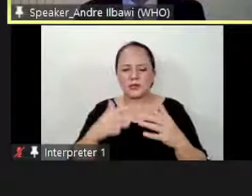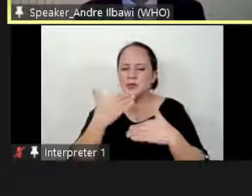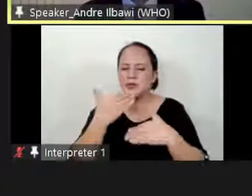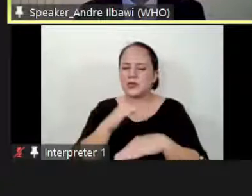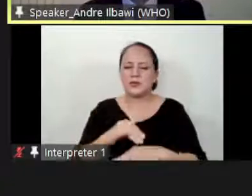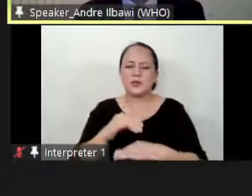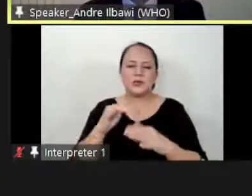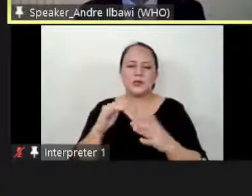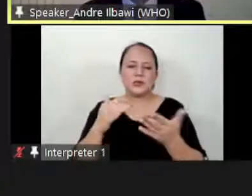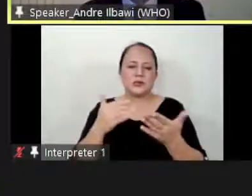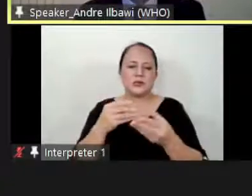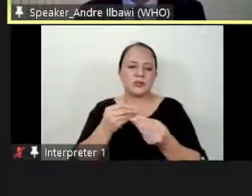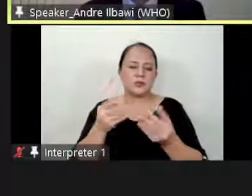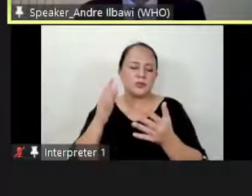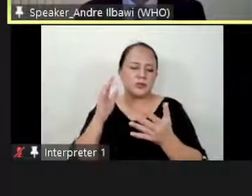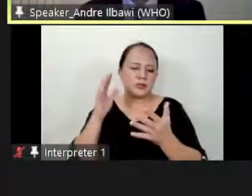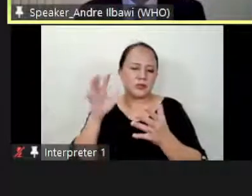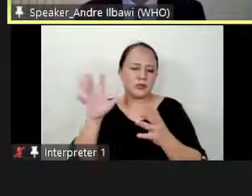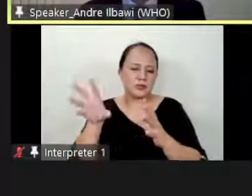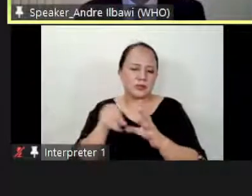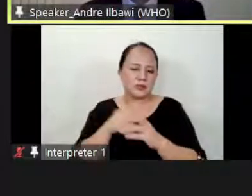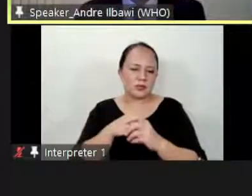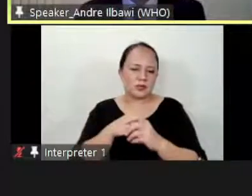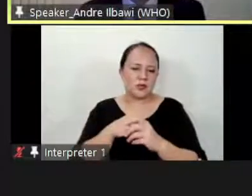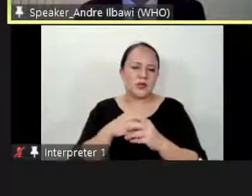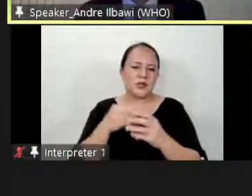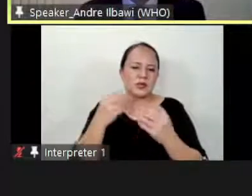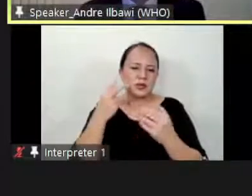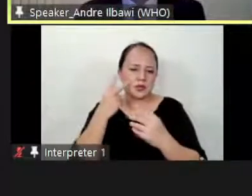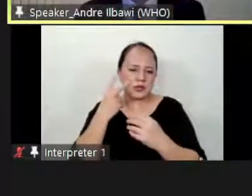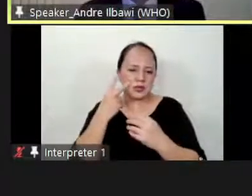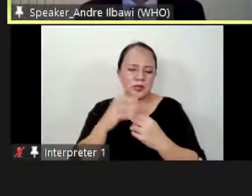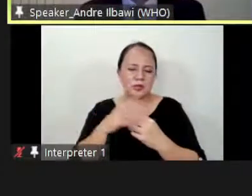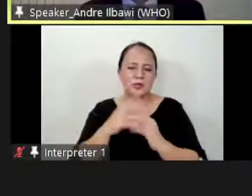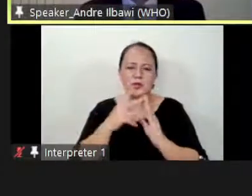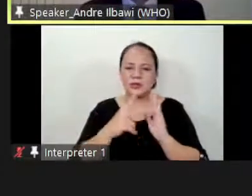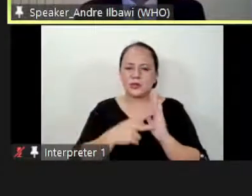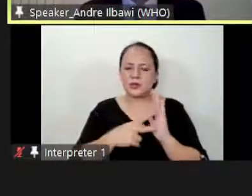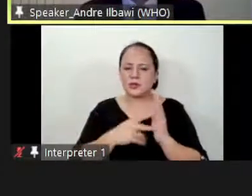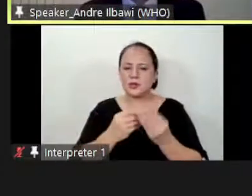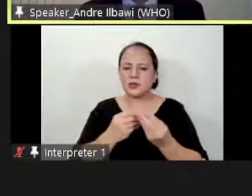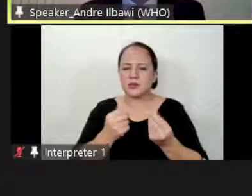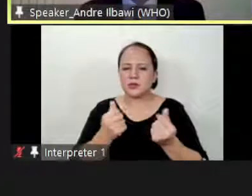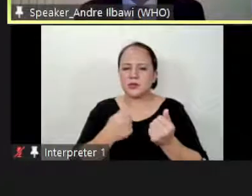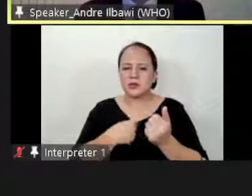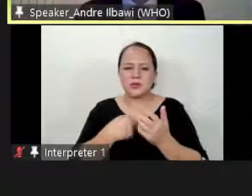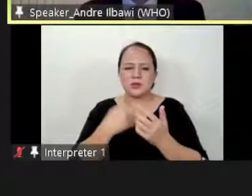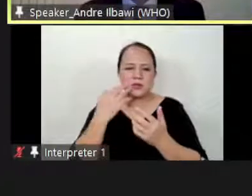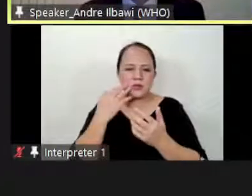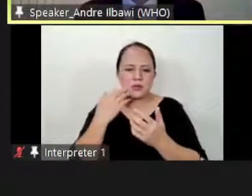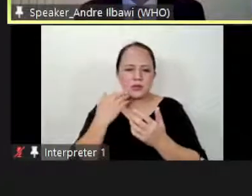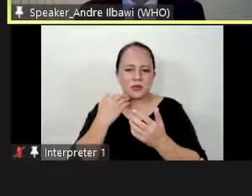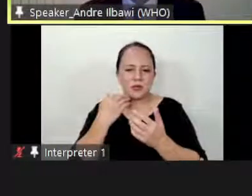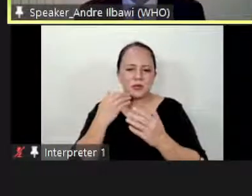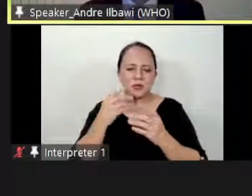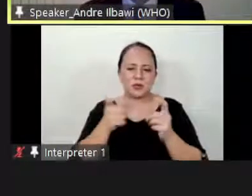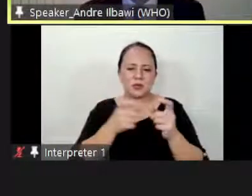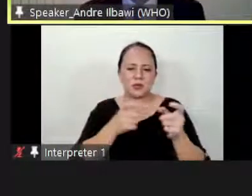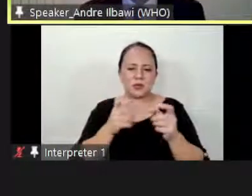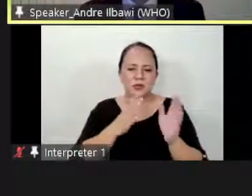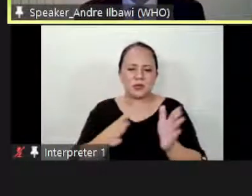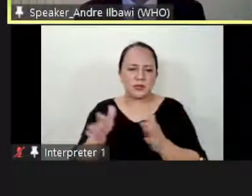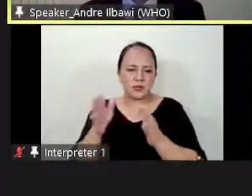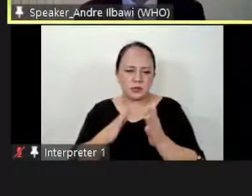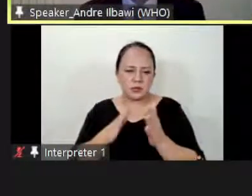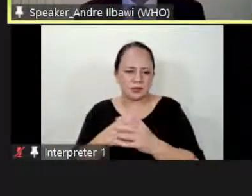to expand coverage. What we also see is that the policy response is weak. Deficits in cancer control plans or health workforce